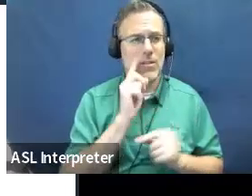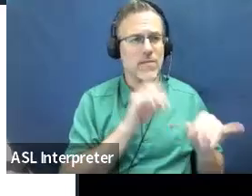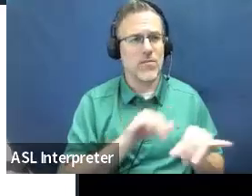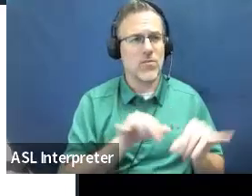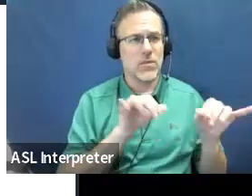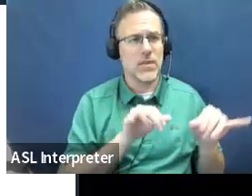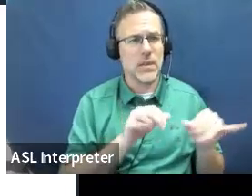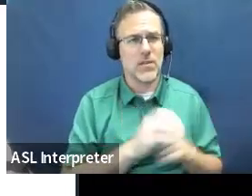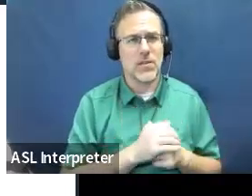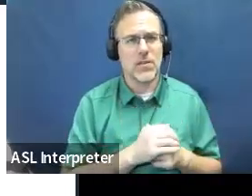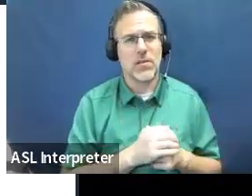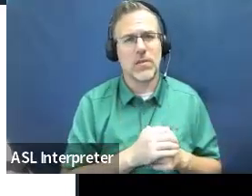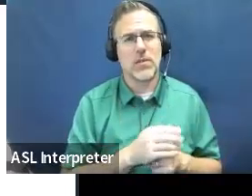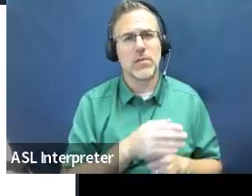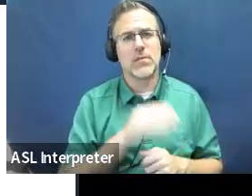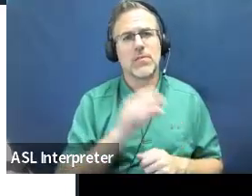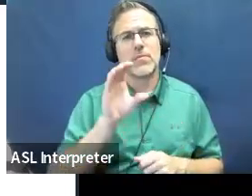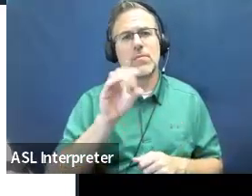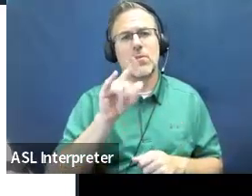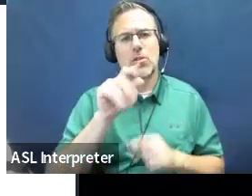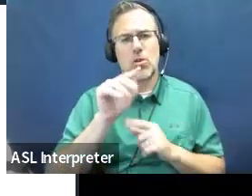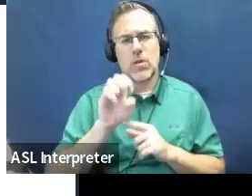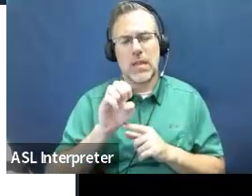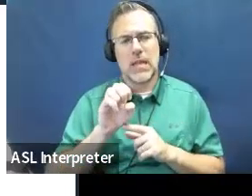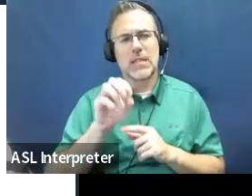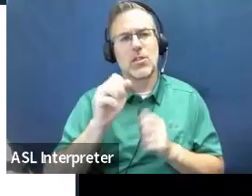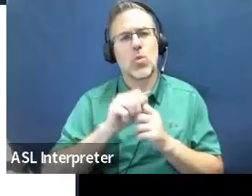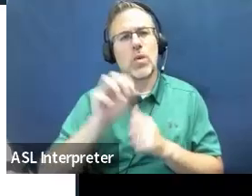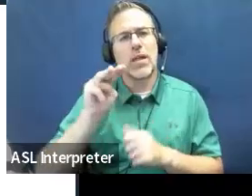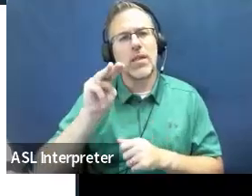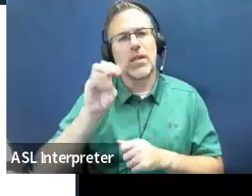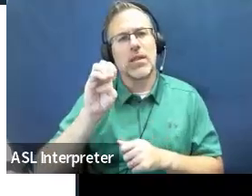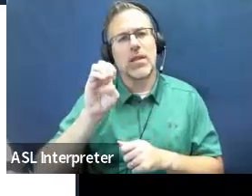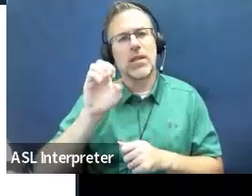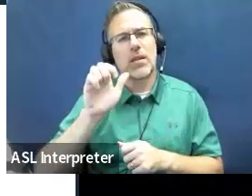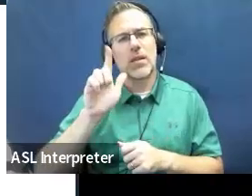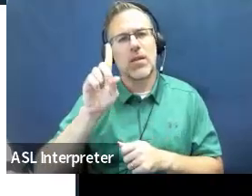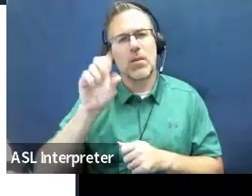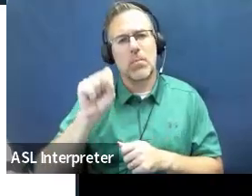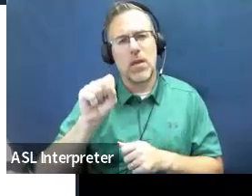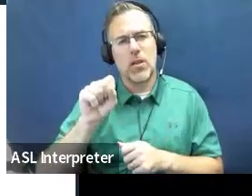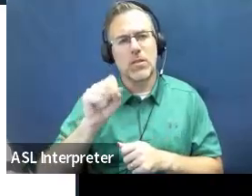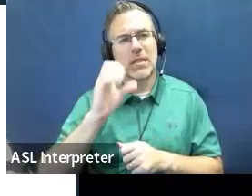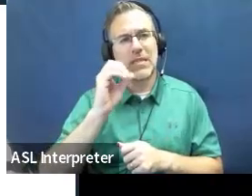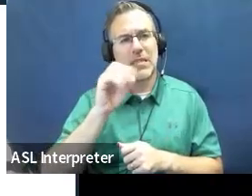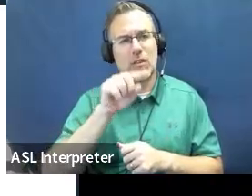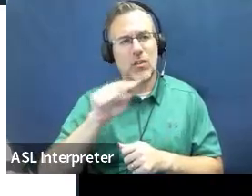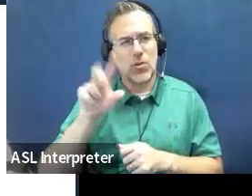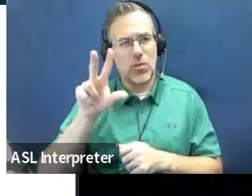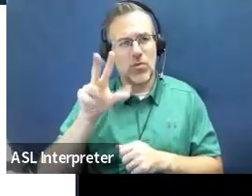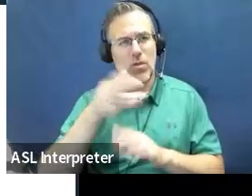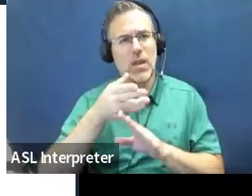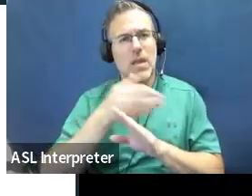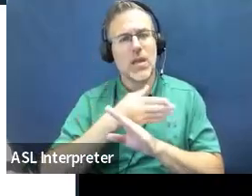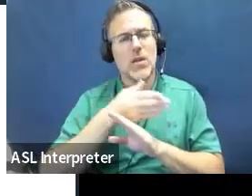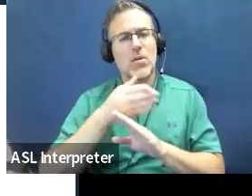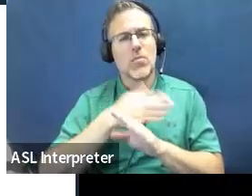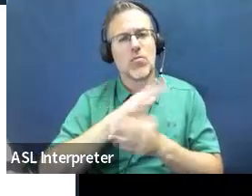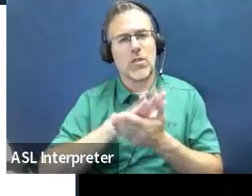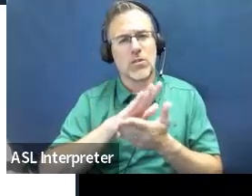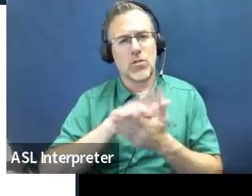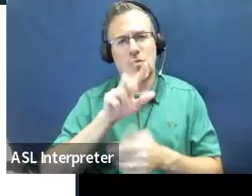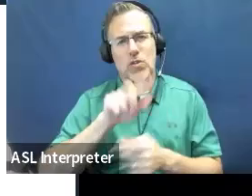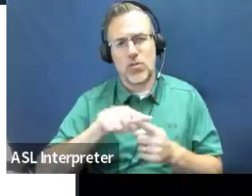Remember with melds though, there are the infant and toddler melds for 0 to 3 and then preschool for 3 to 5. So you